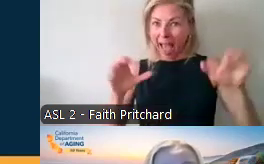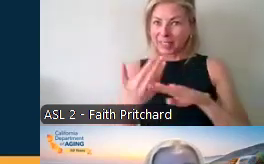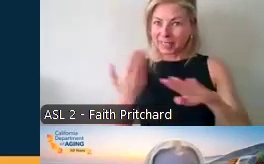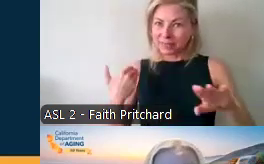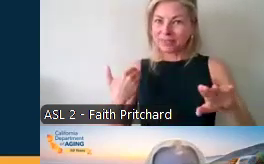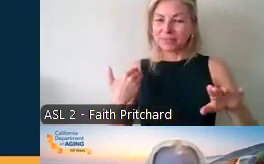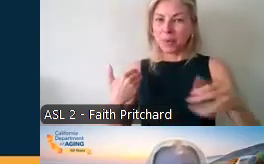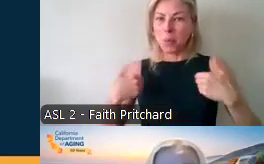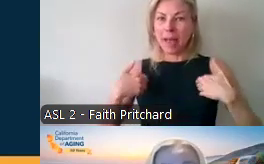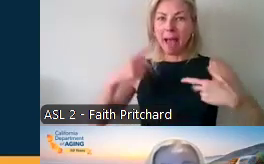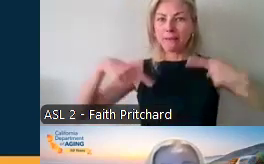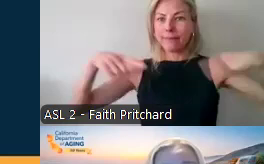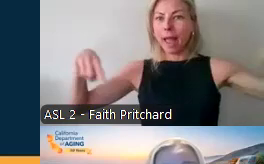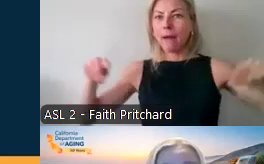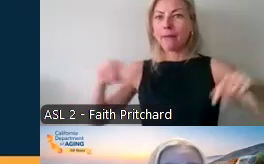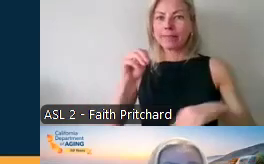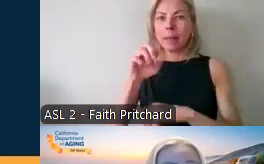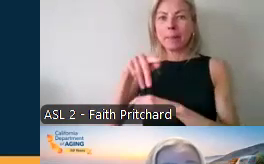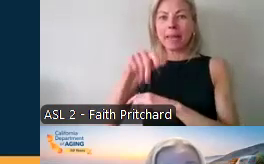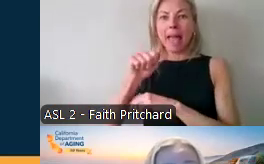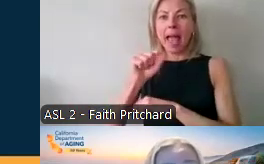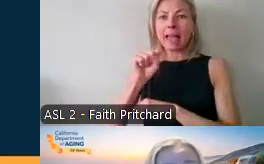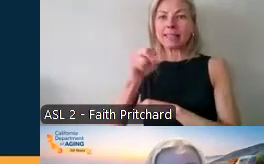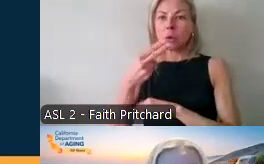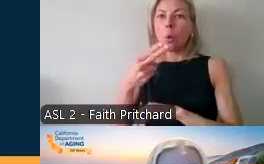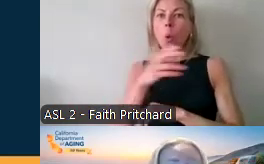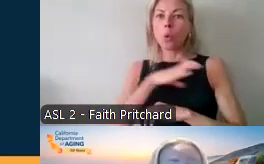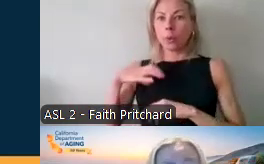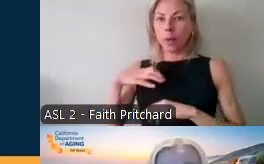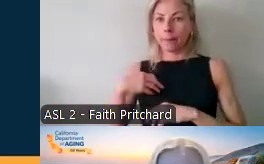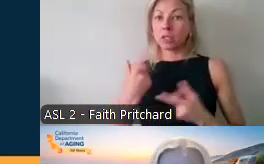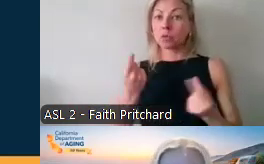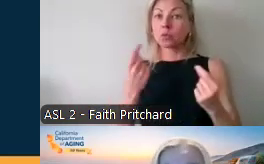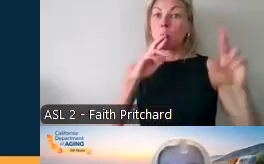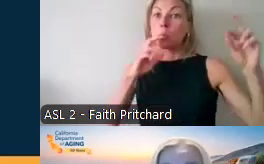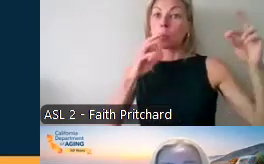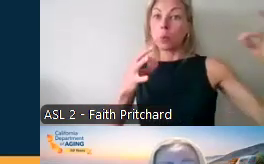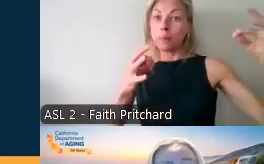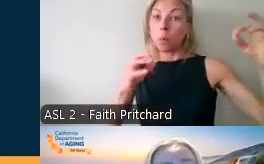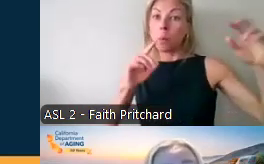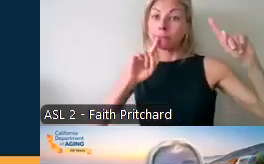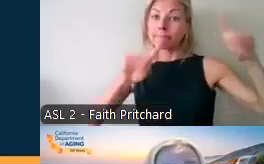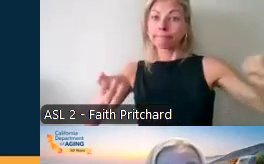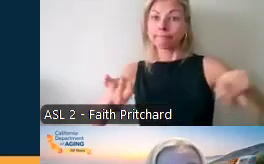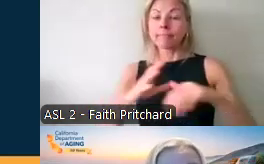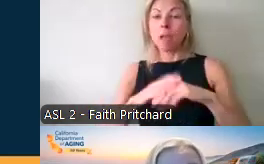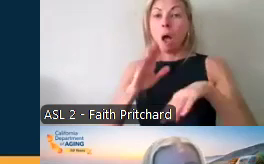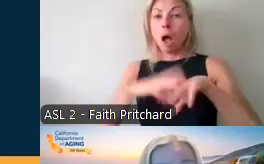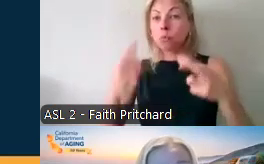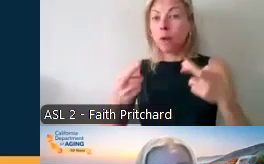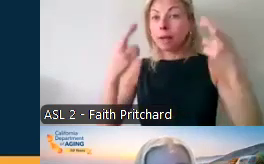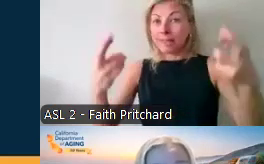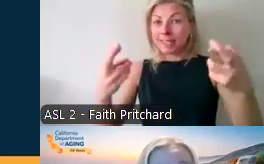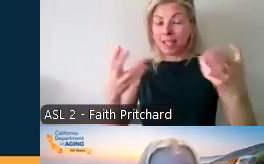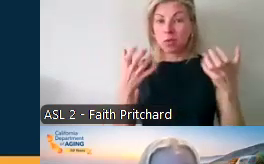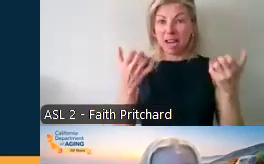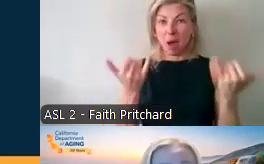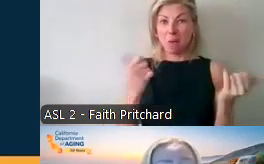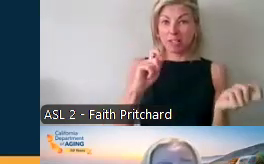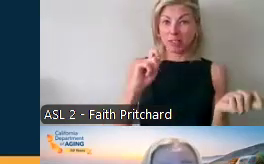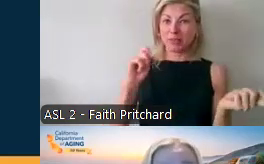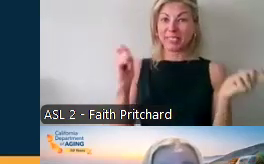various MPA stakeholder committees essentially do a report out on their recommendations. We're looking to shift gears a